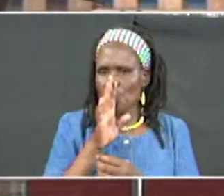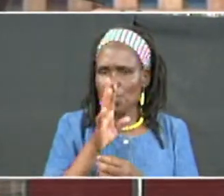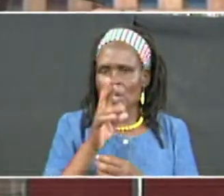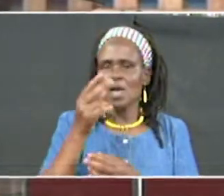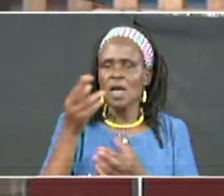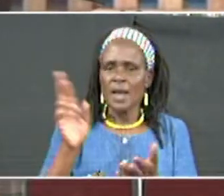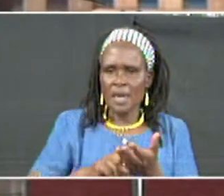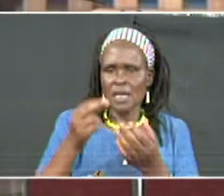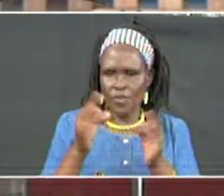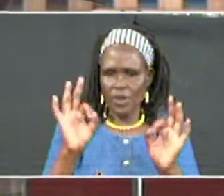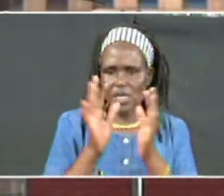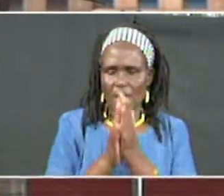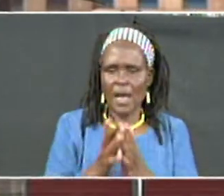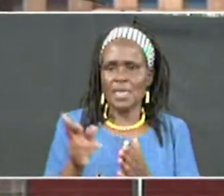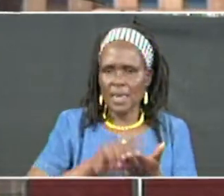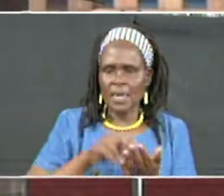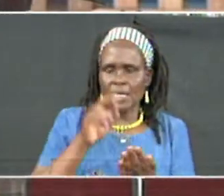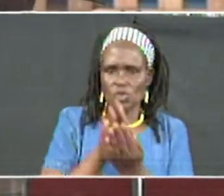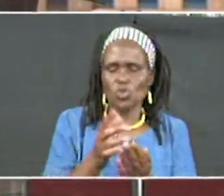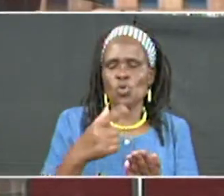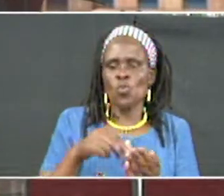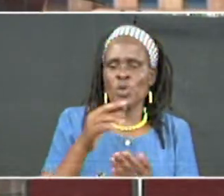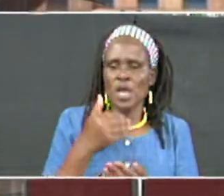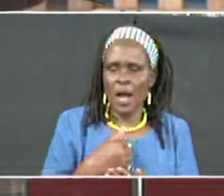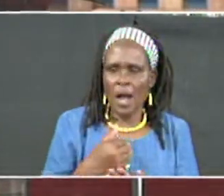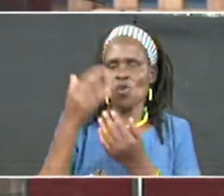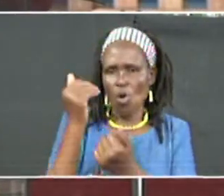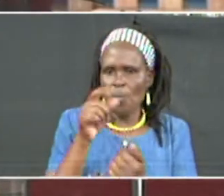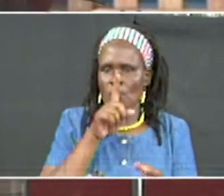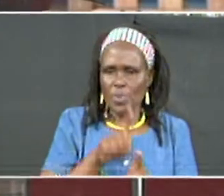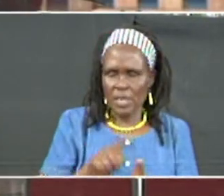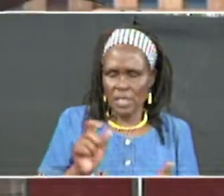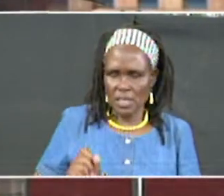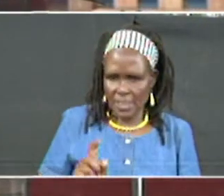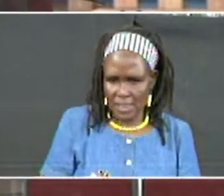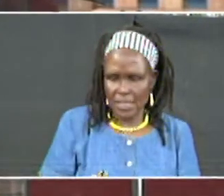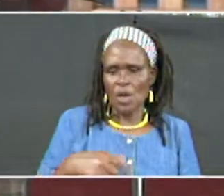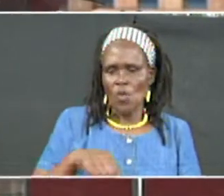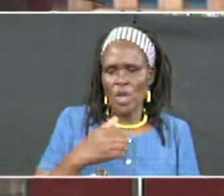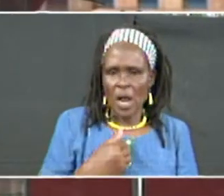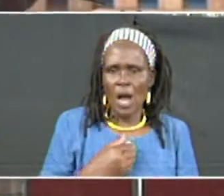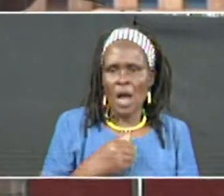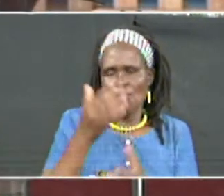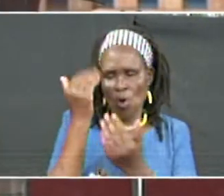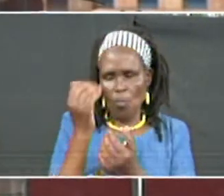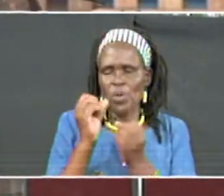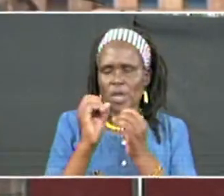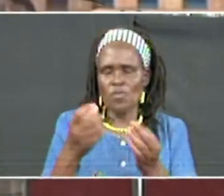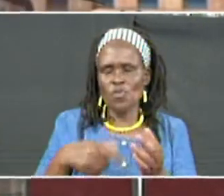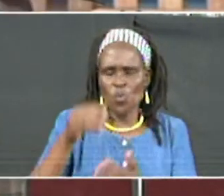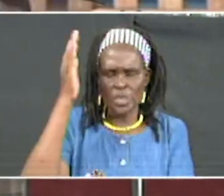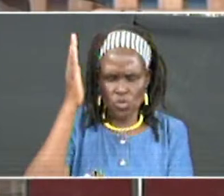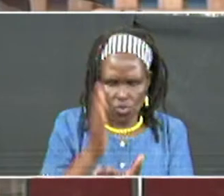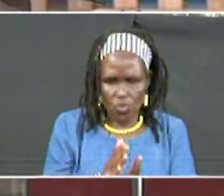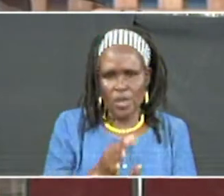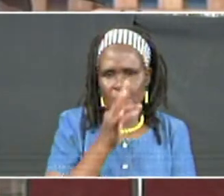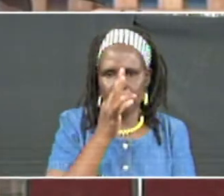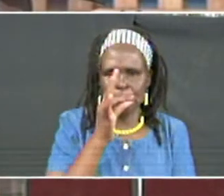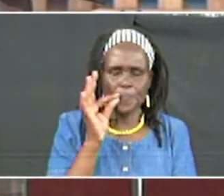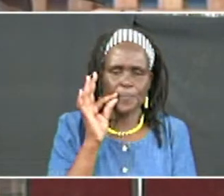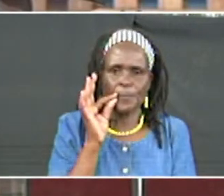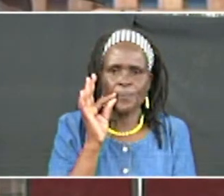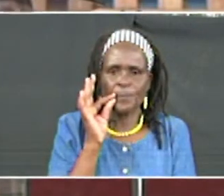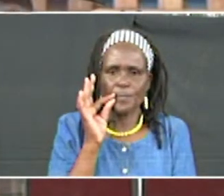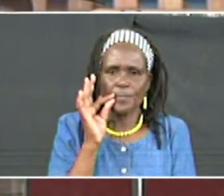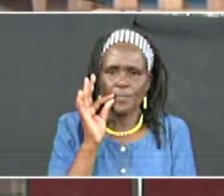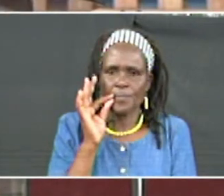being restored. We have hope, brothers and sisters, we have hope if we truly fast.